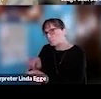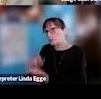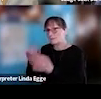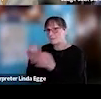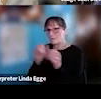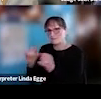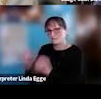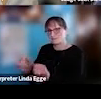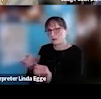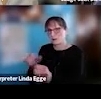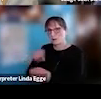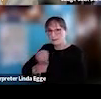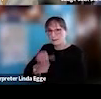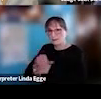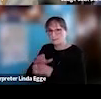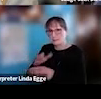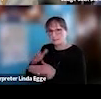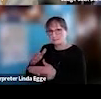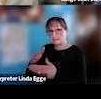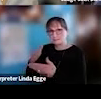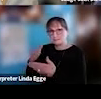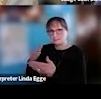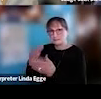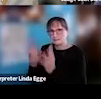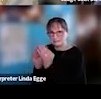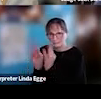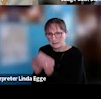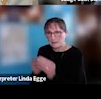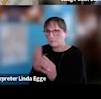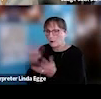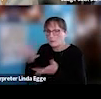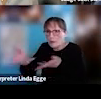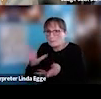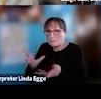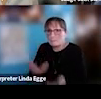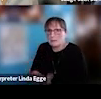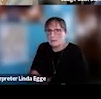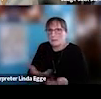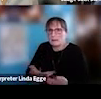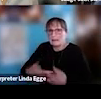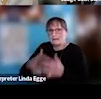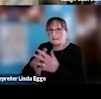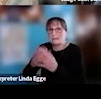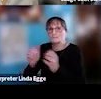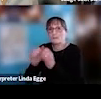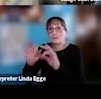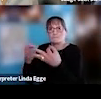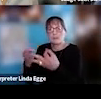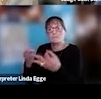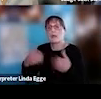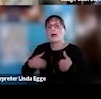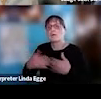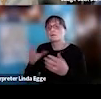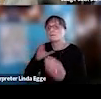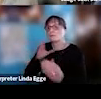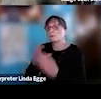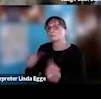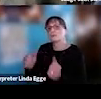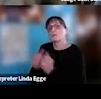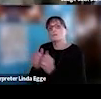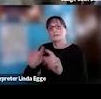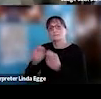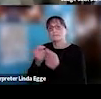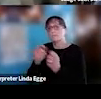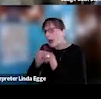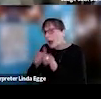counseling sessions? Are they engaged with their family? And having the conversation with your team about how